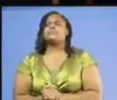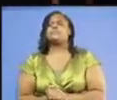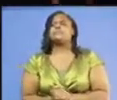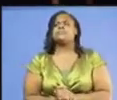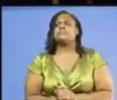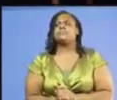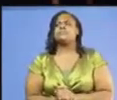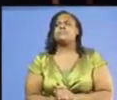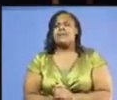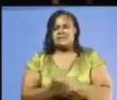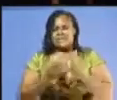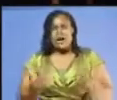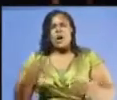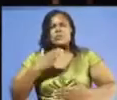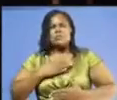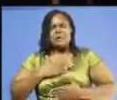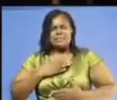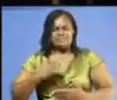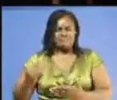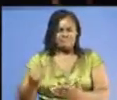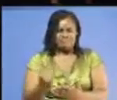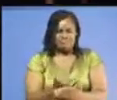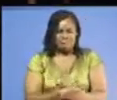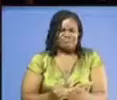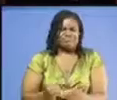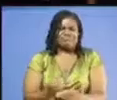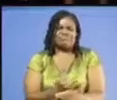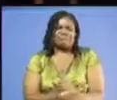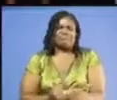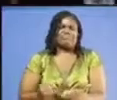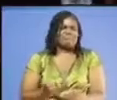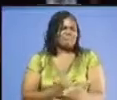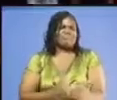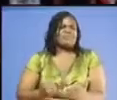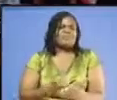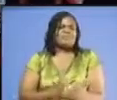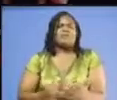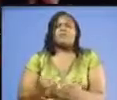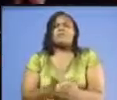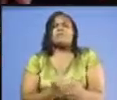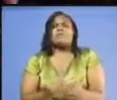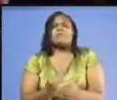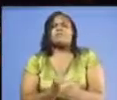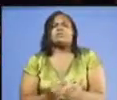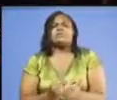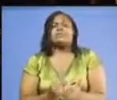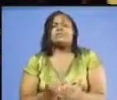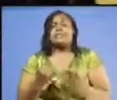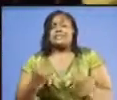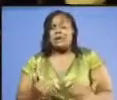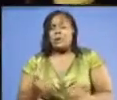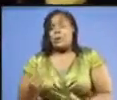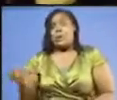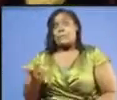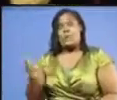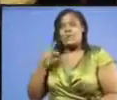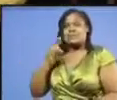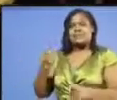He's decomposing. Mary and Martha, in pandemic